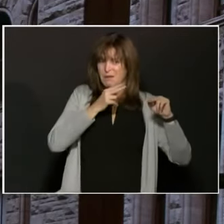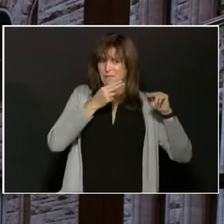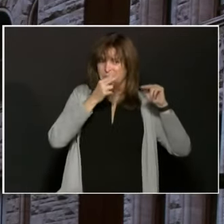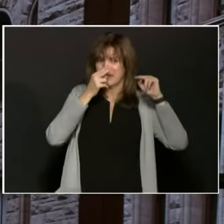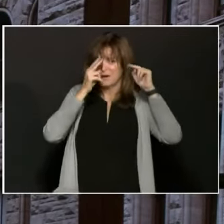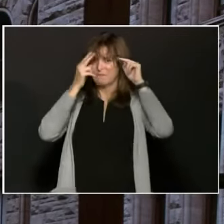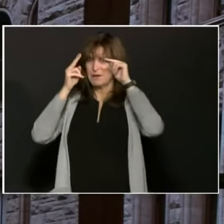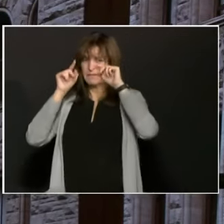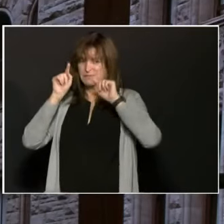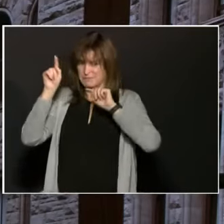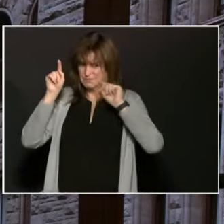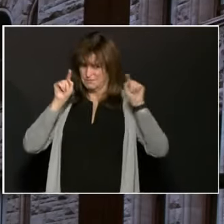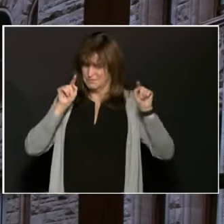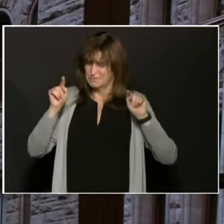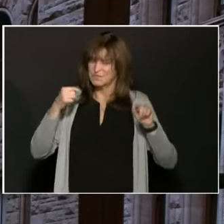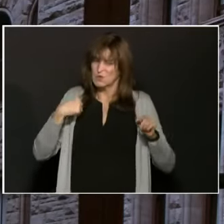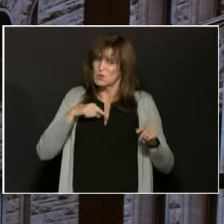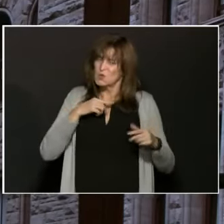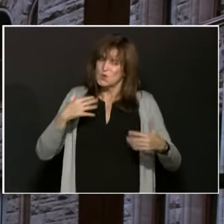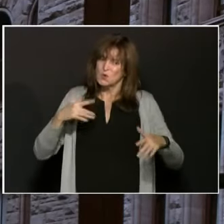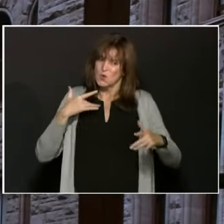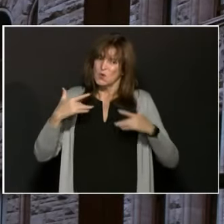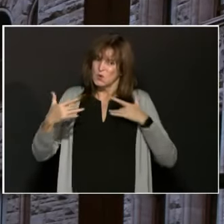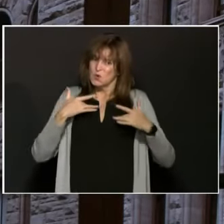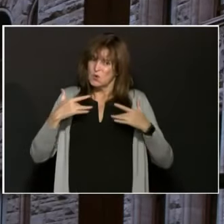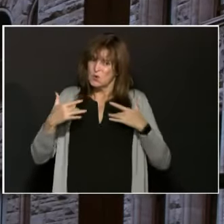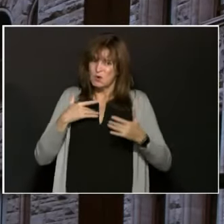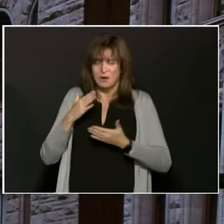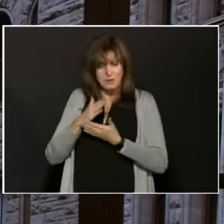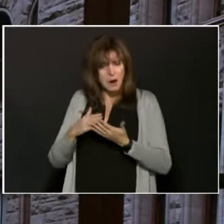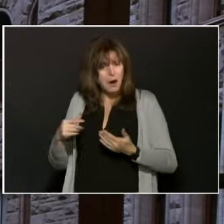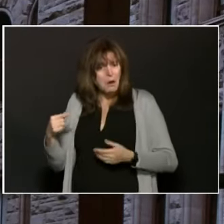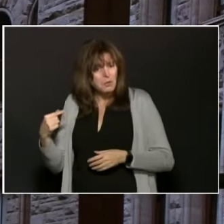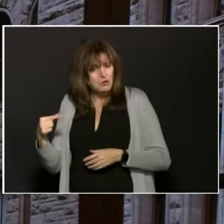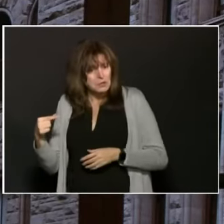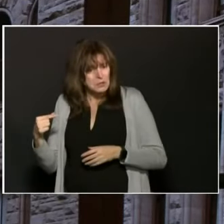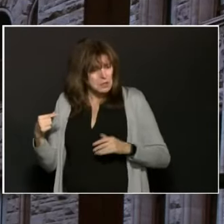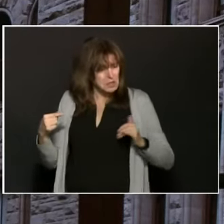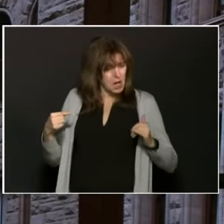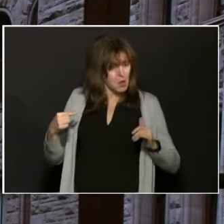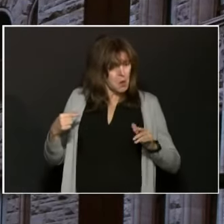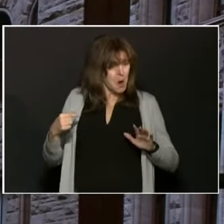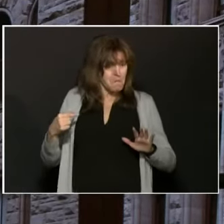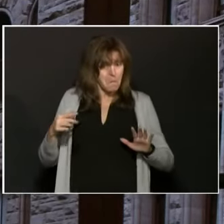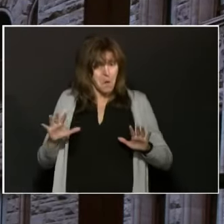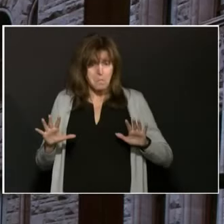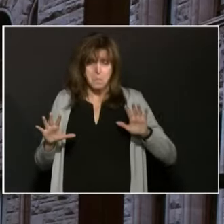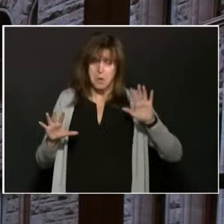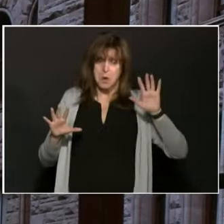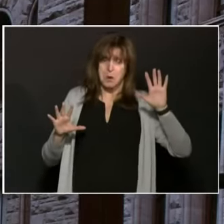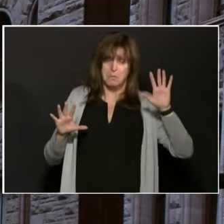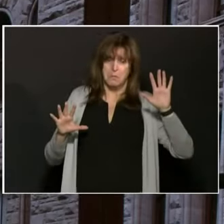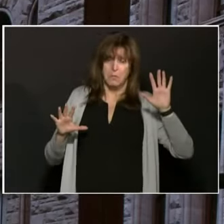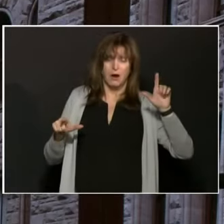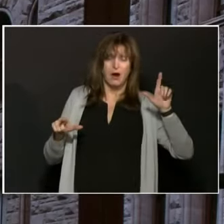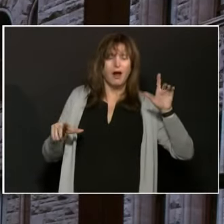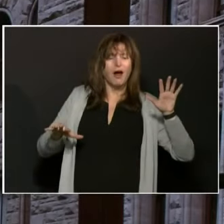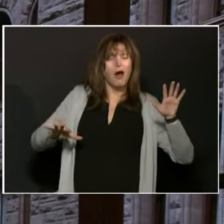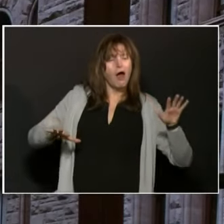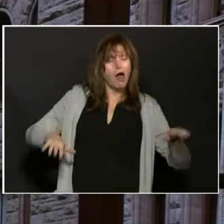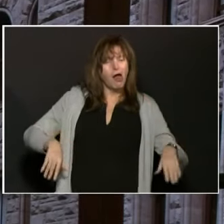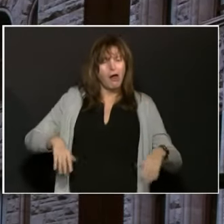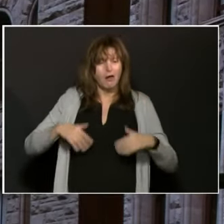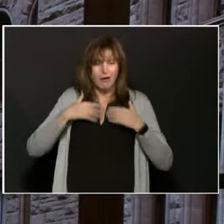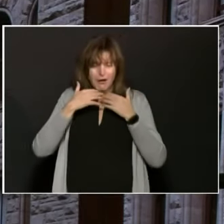individuals, even in some of the green and yellow zones, with lax in risk-taking behavior in congregate